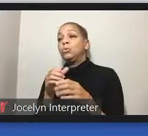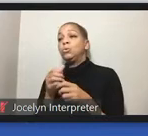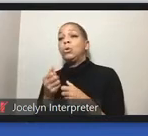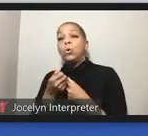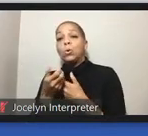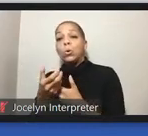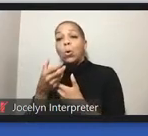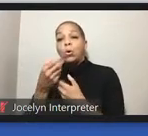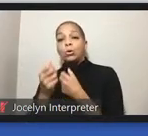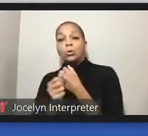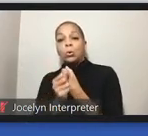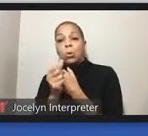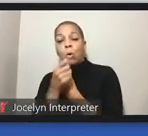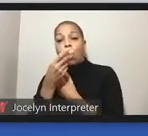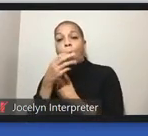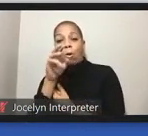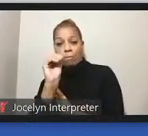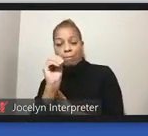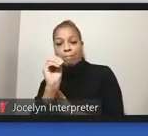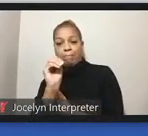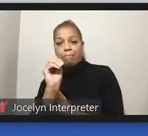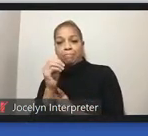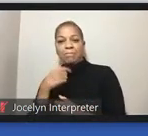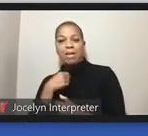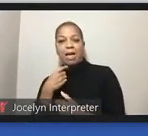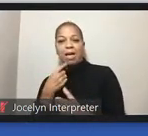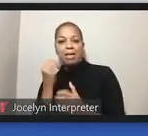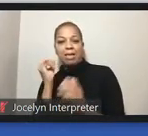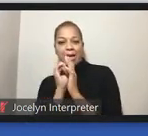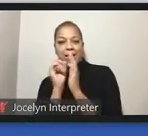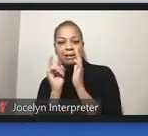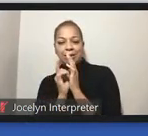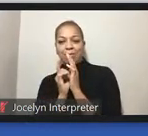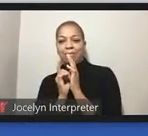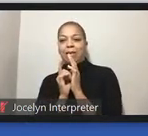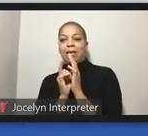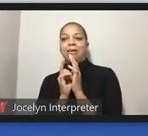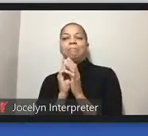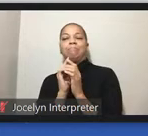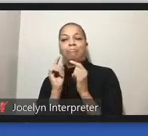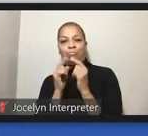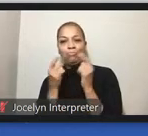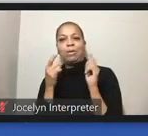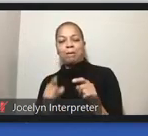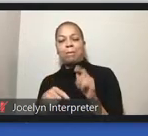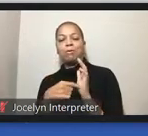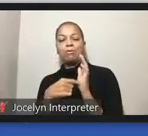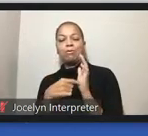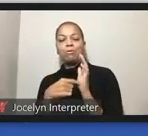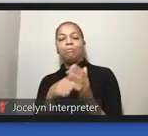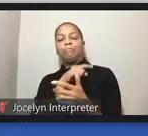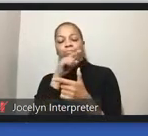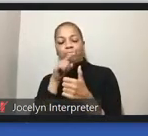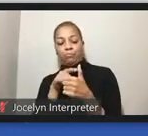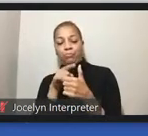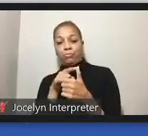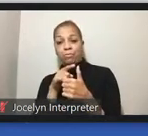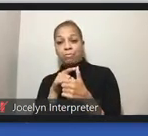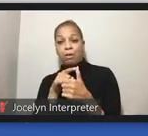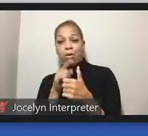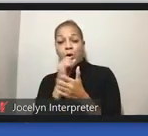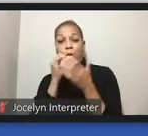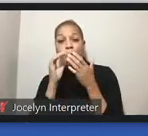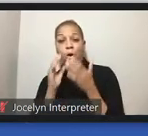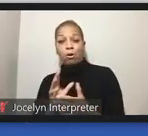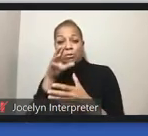two contexts in which this harm often occurs. First, when artists engage in acts